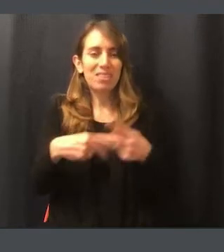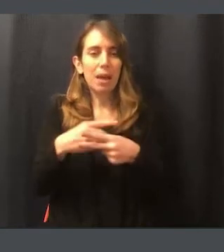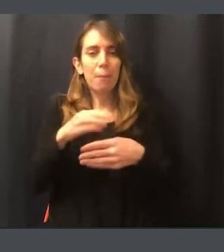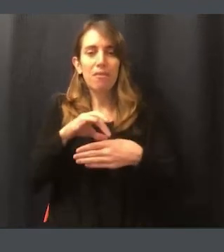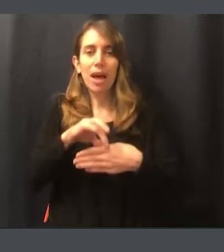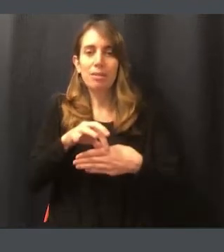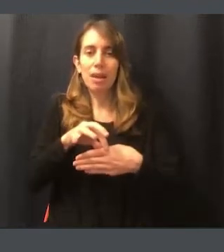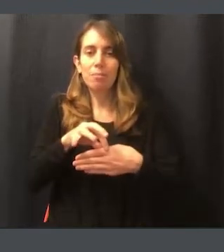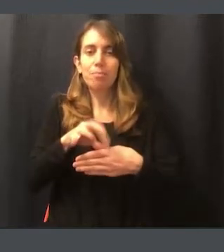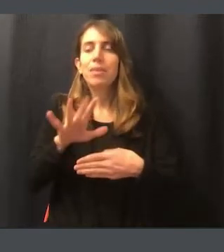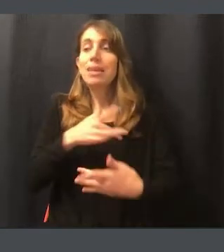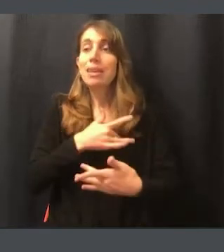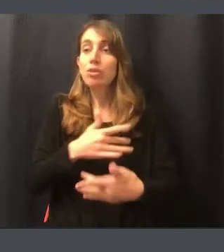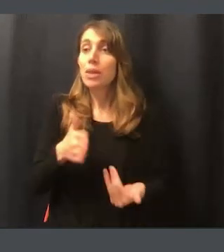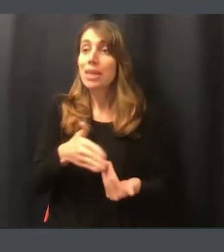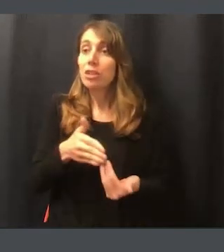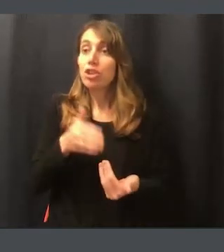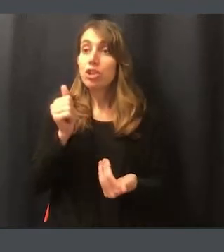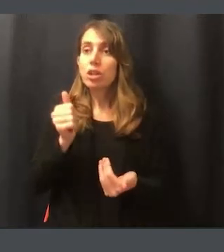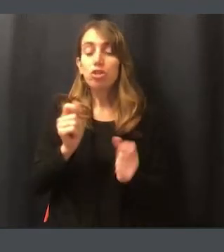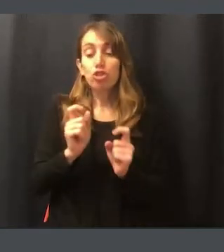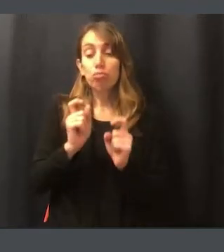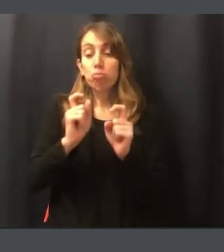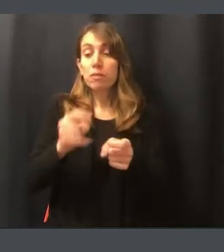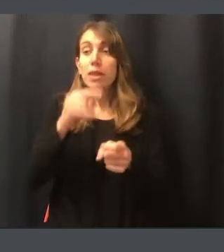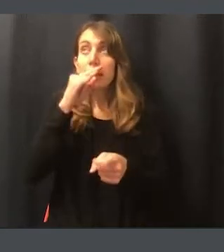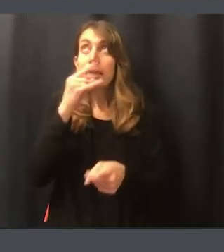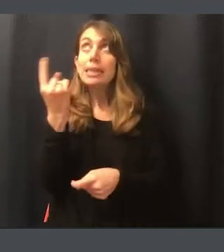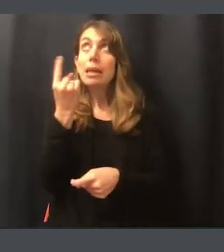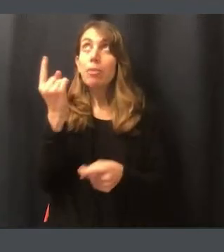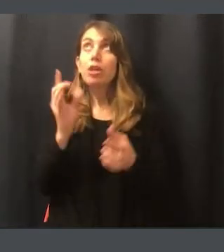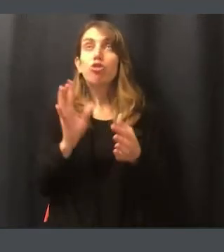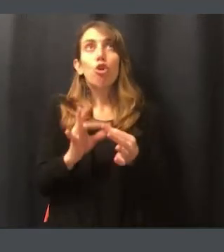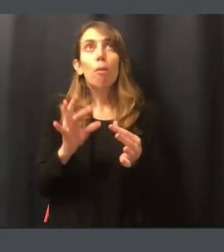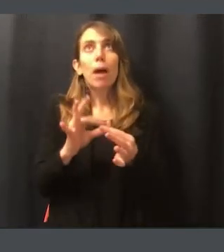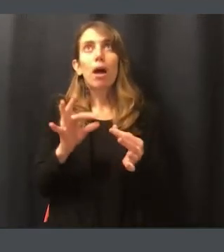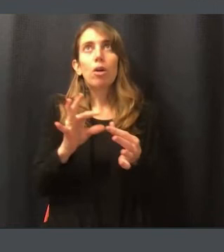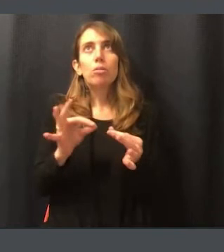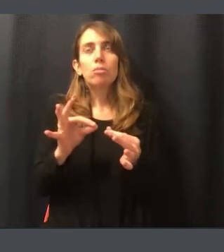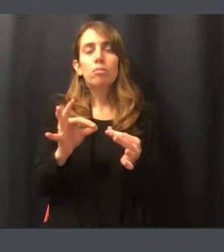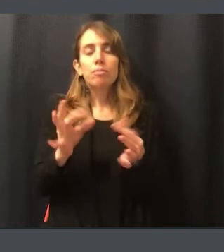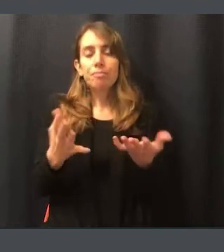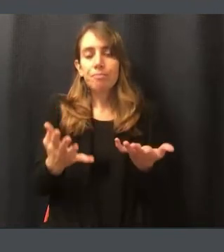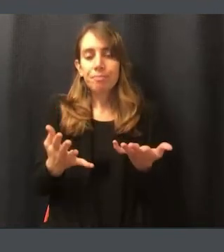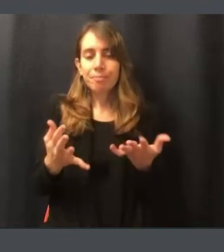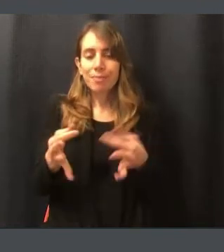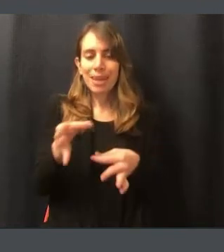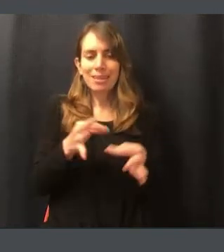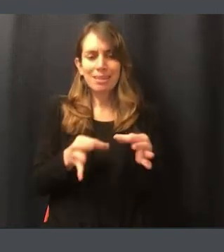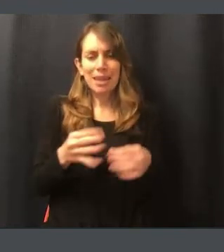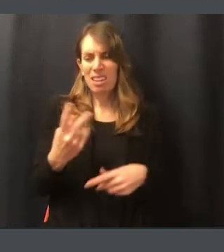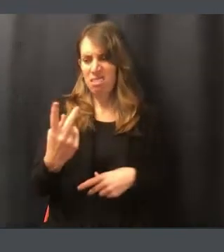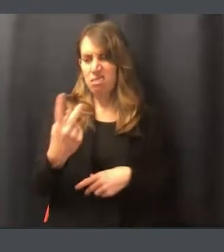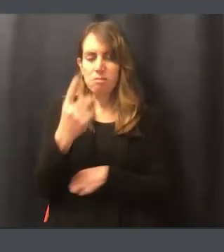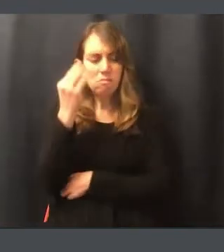to be easier because you're giving the kids something to talk about versus you having the kids sort of think about something to talk about.